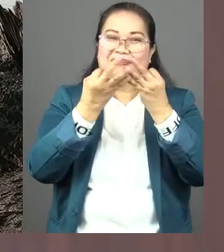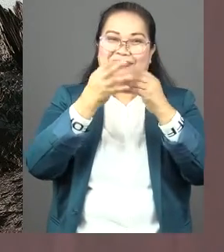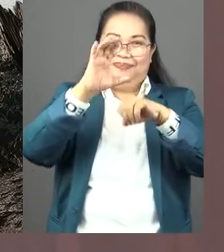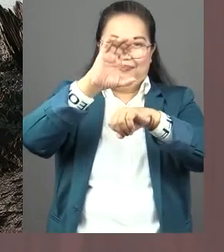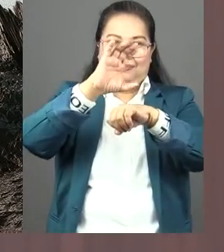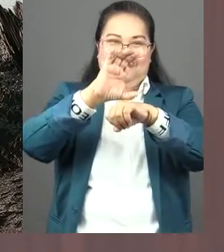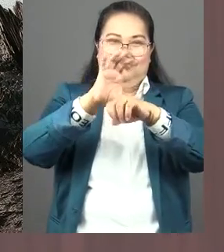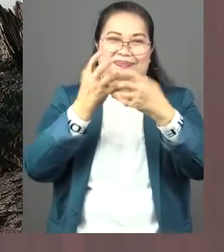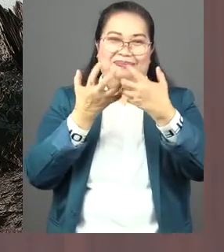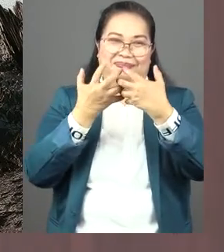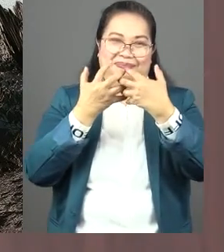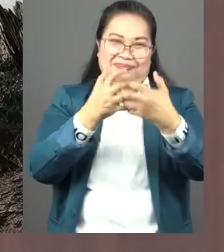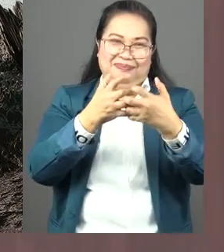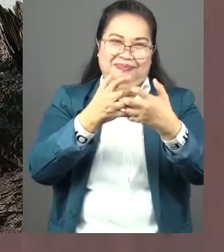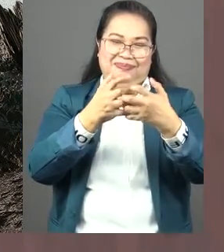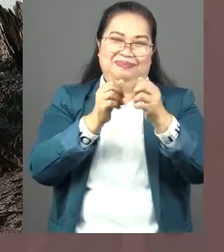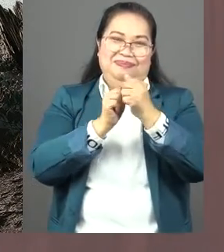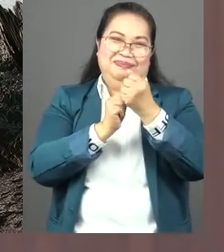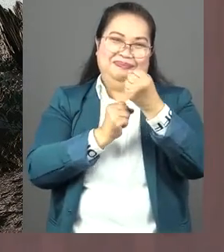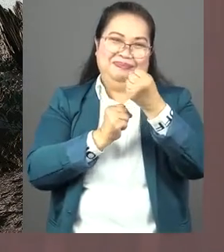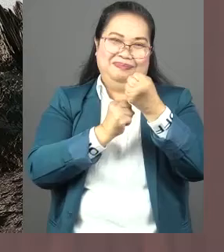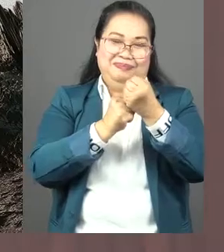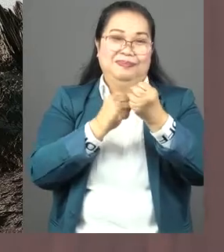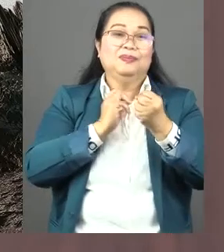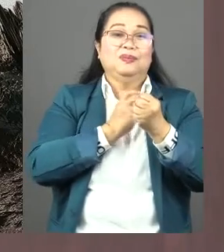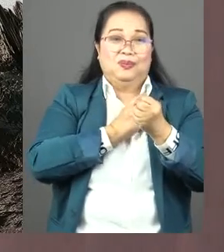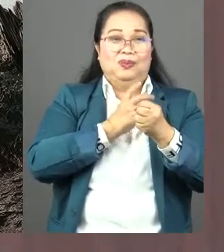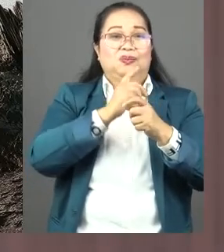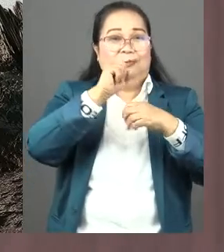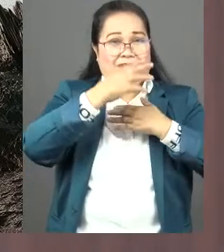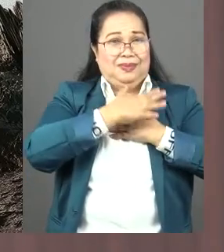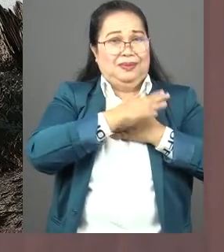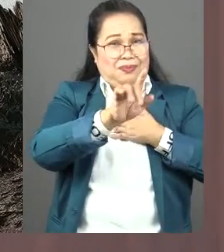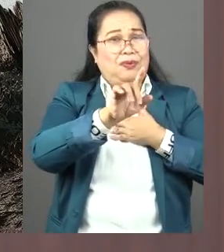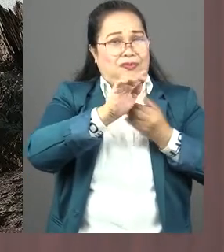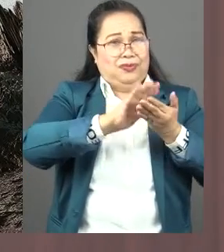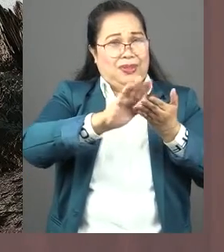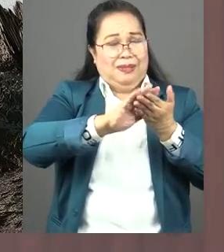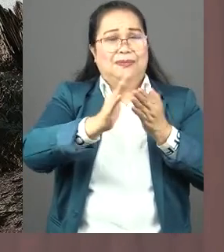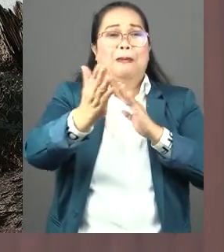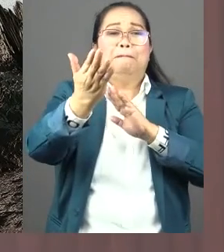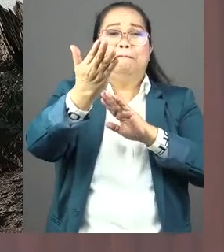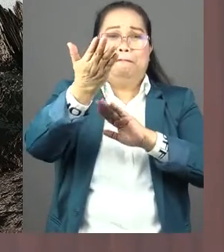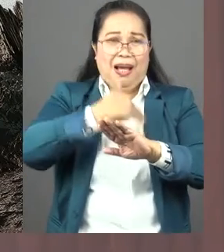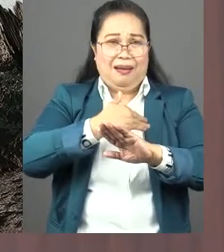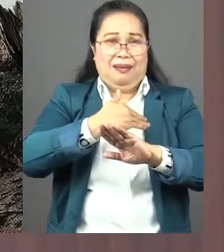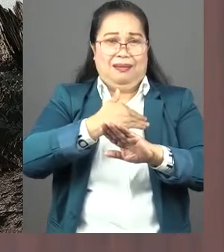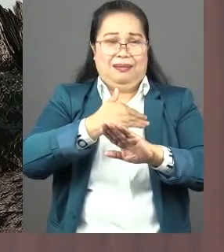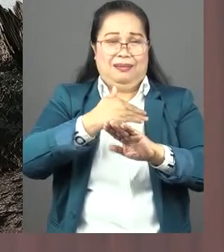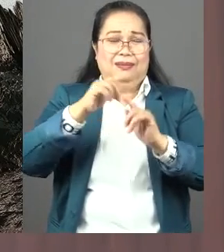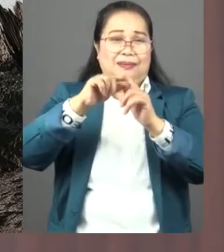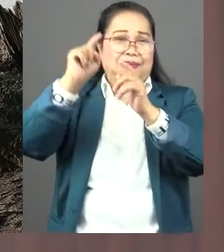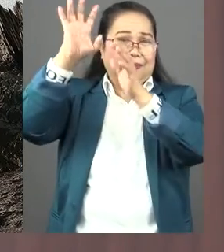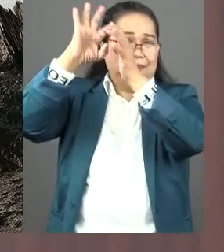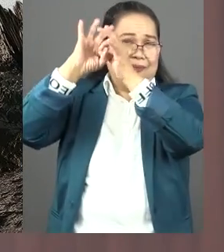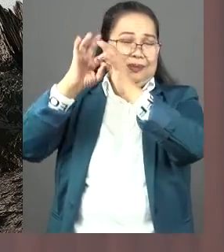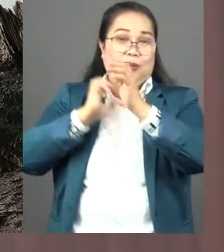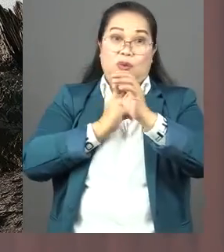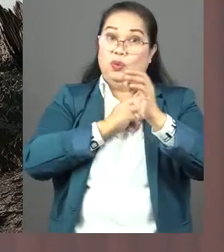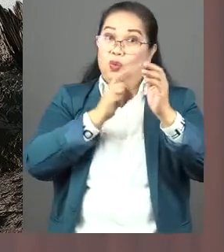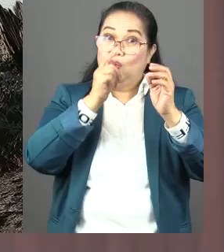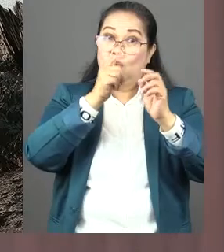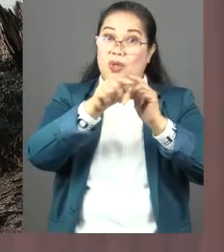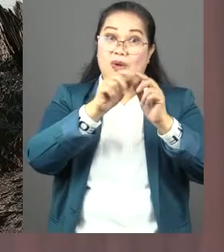come alongside and say, we forgive you. Come back. We're here not to shoot our